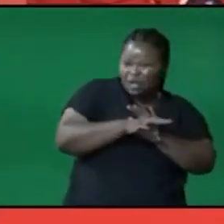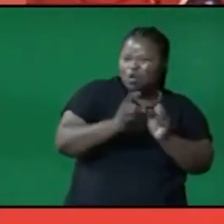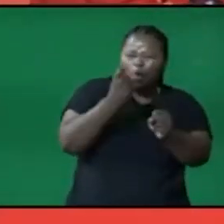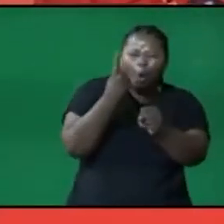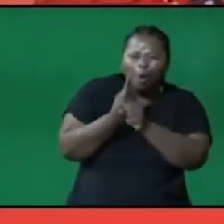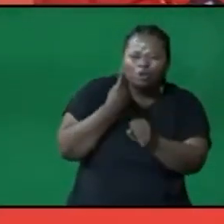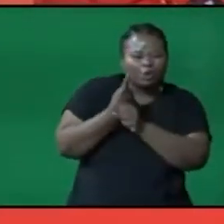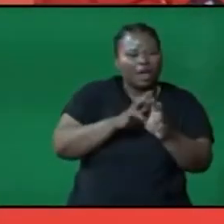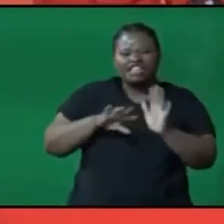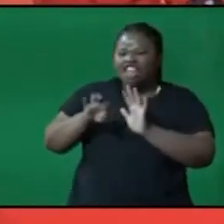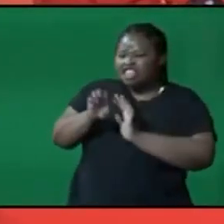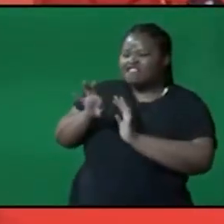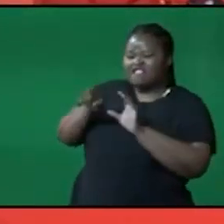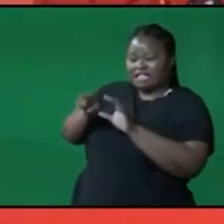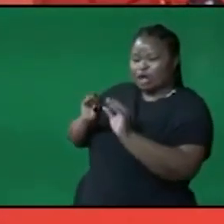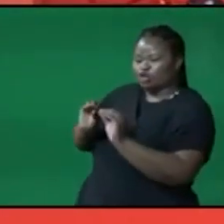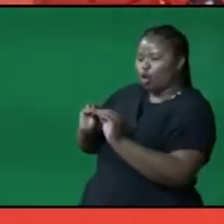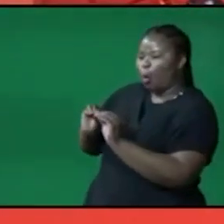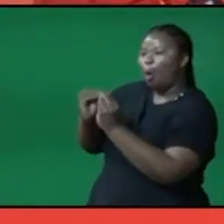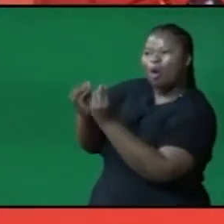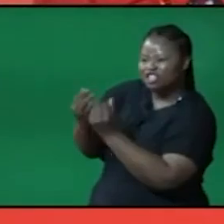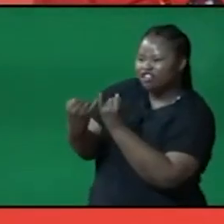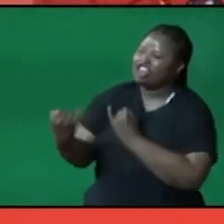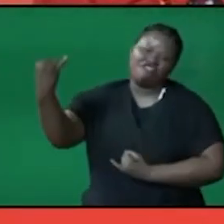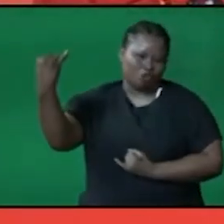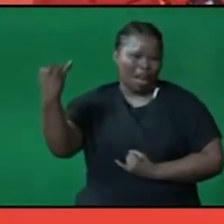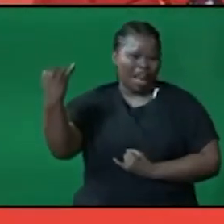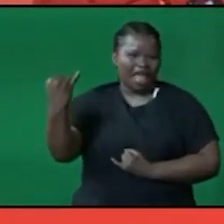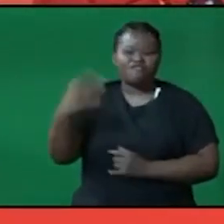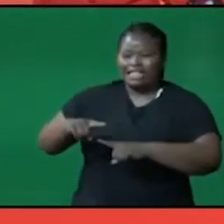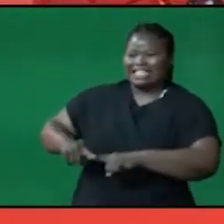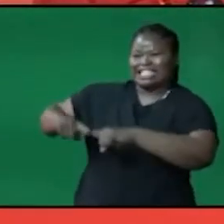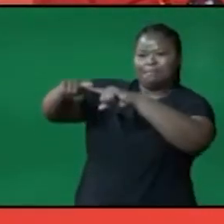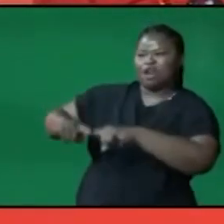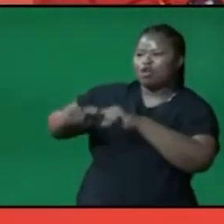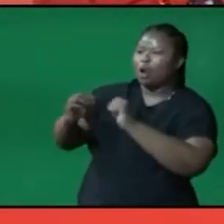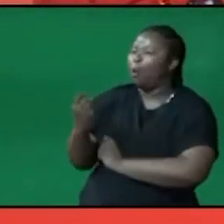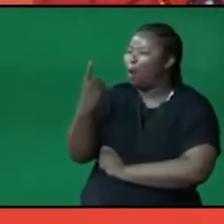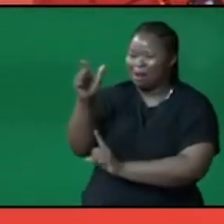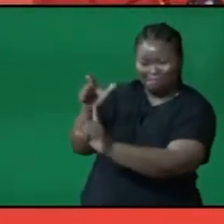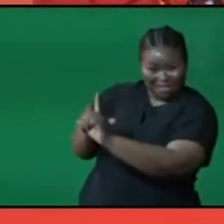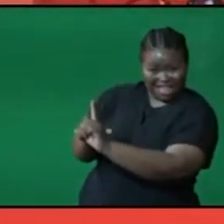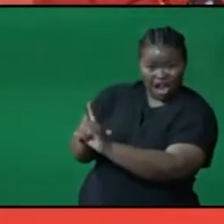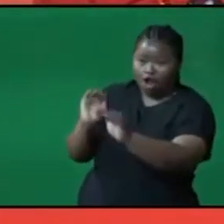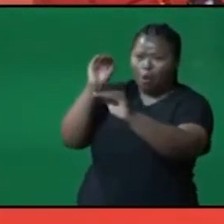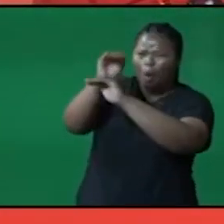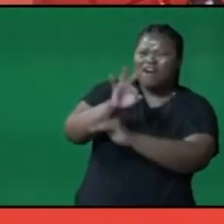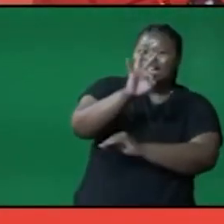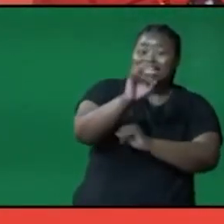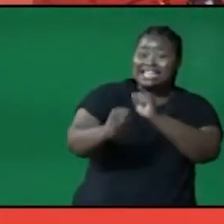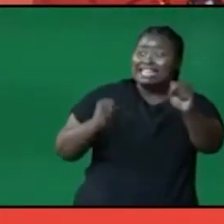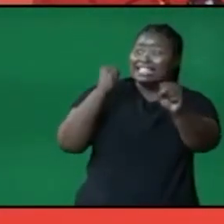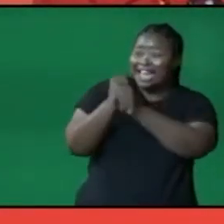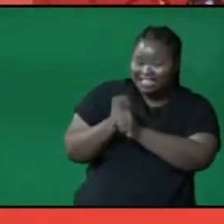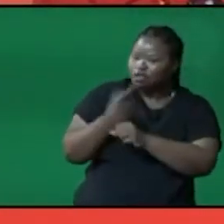characterized the EFF as an organization of an individual, which relies on individuals. And over the past 3 days,